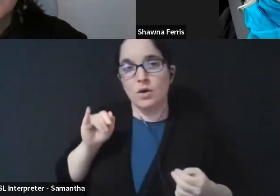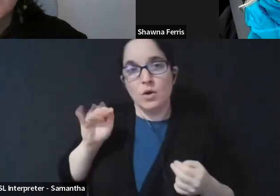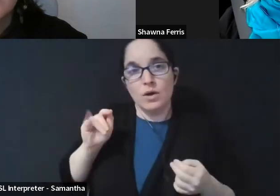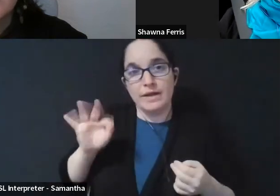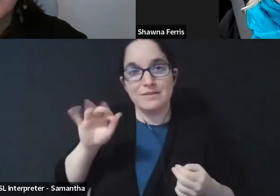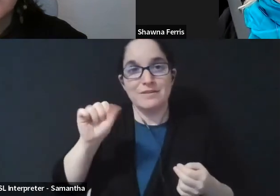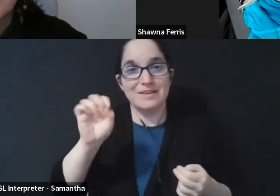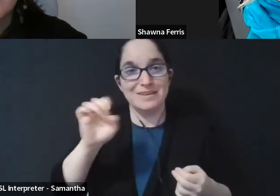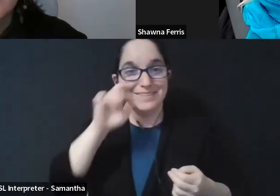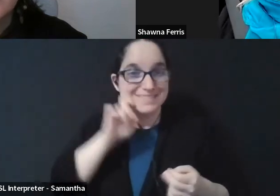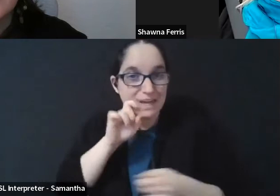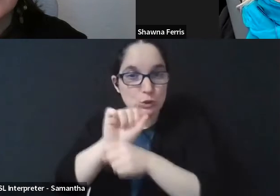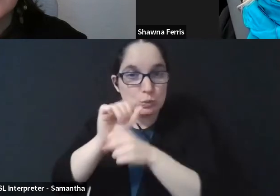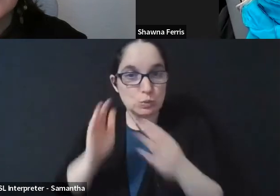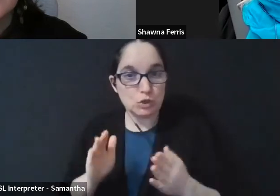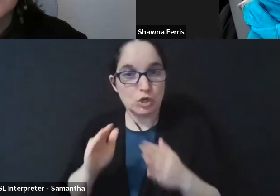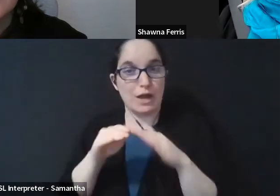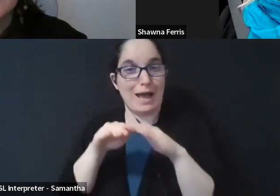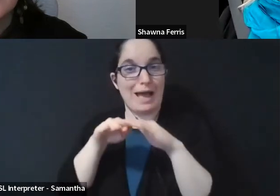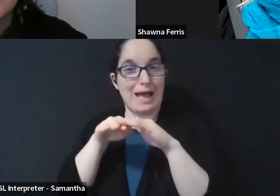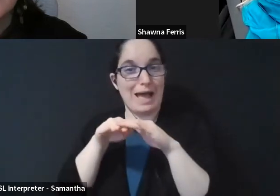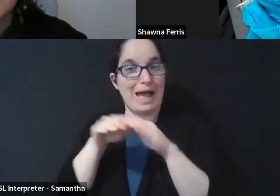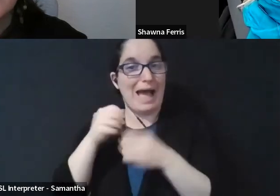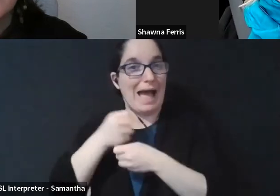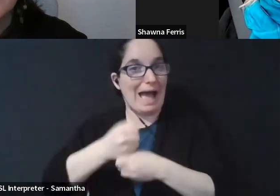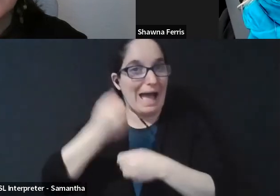Activist Histories Project, having their histories